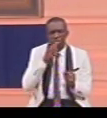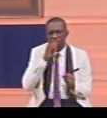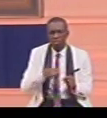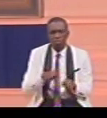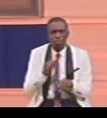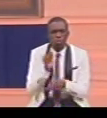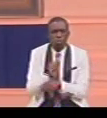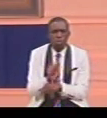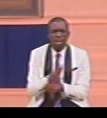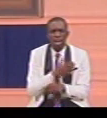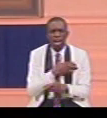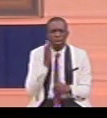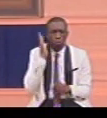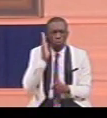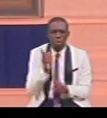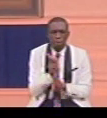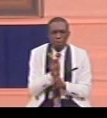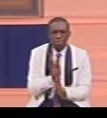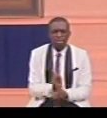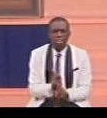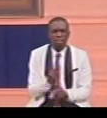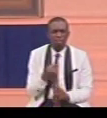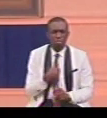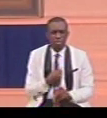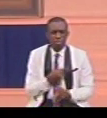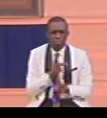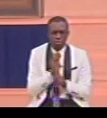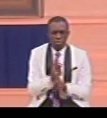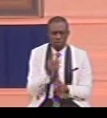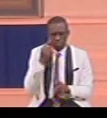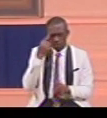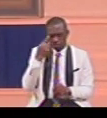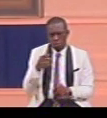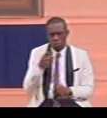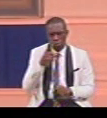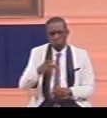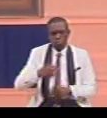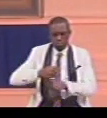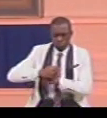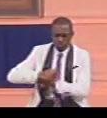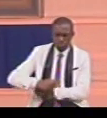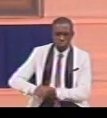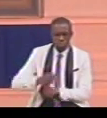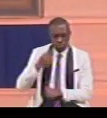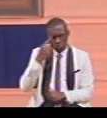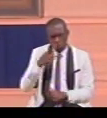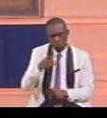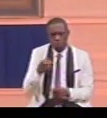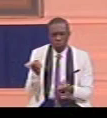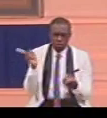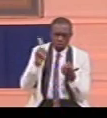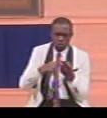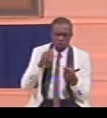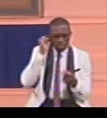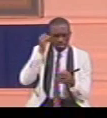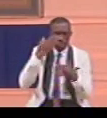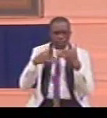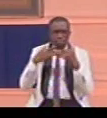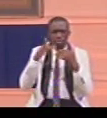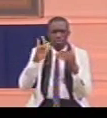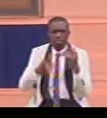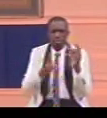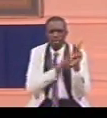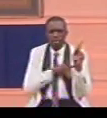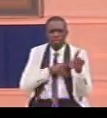preserve me preservation for you will preserve me unto his Heavenly Kingdom to whom